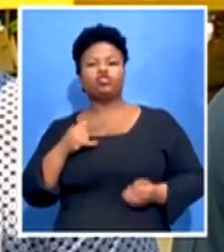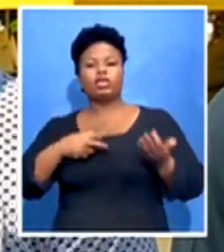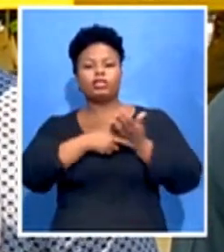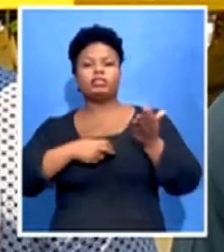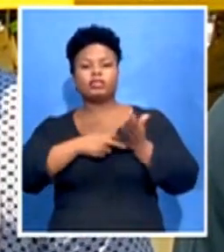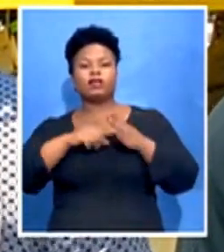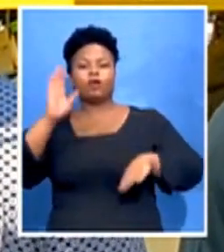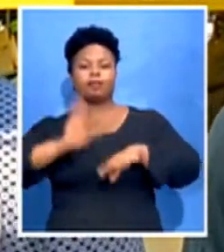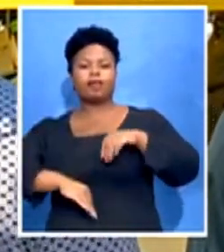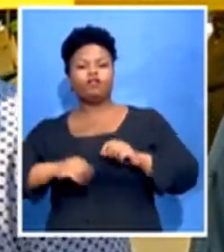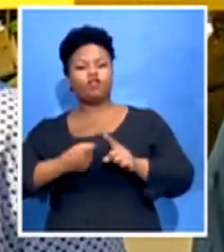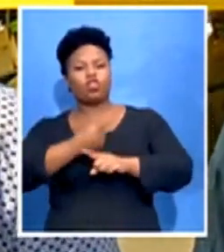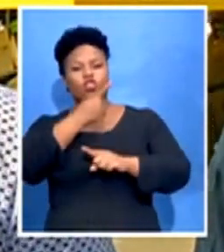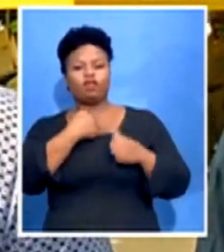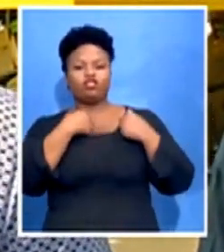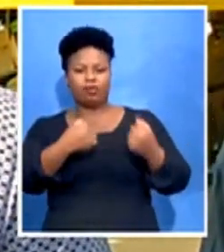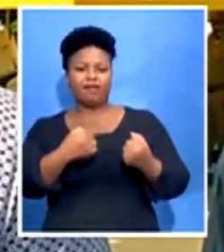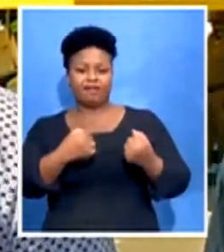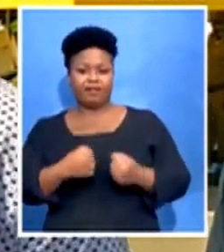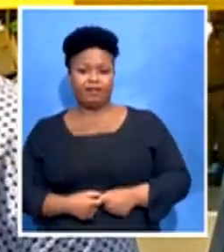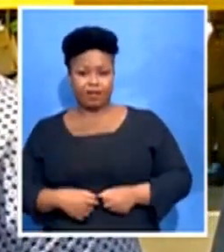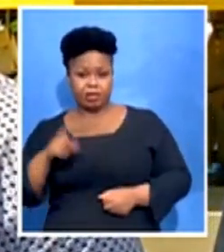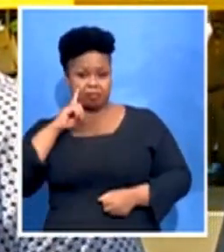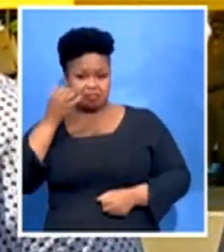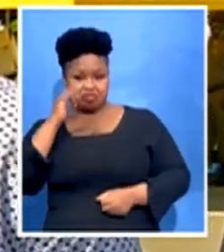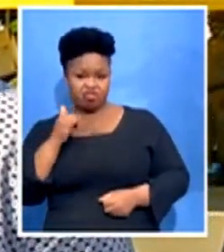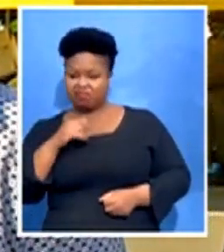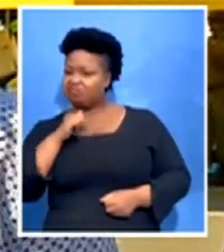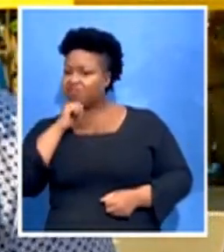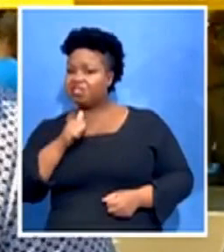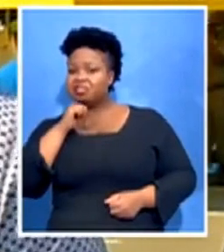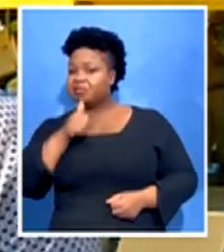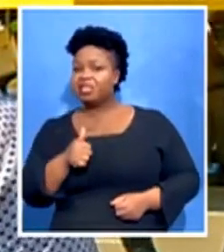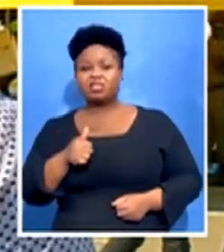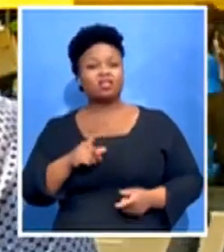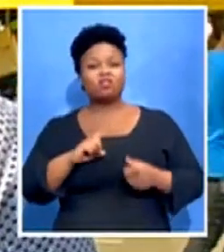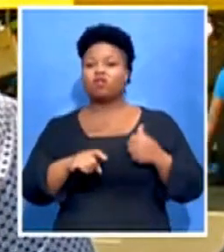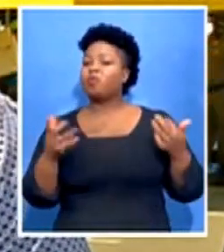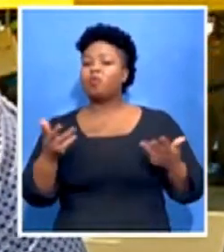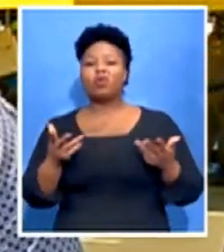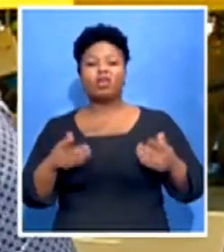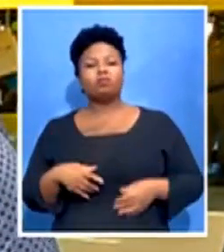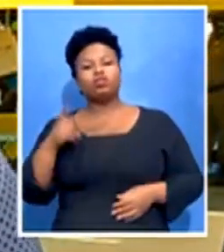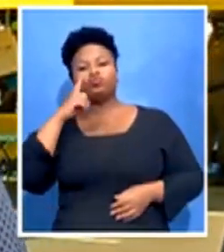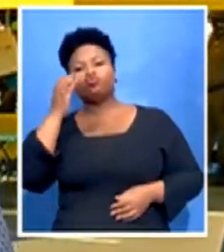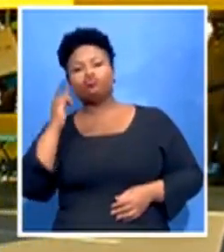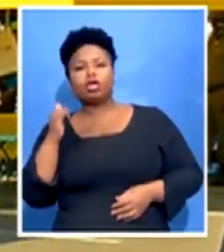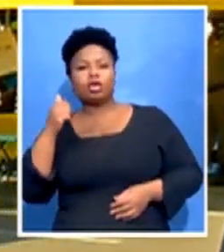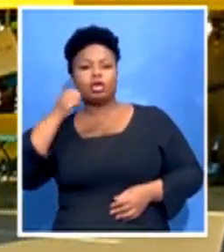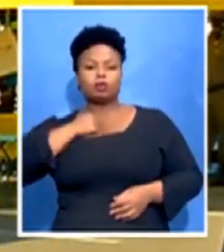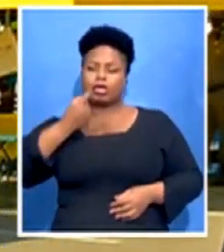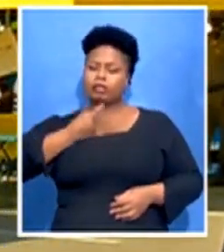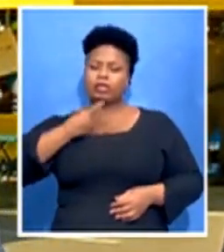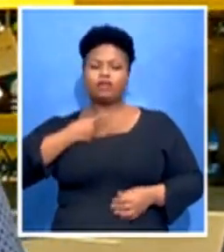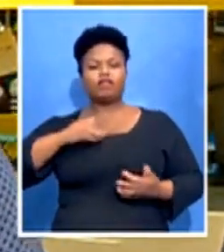of drivers. It doesn't matter where they come from, they can come here, check the infringement status. You know, if you think